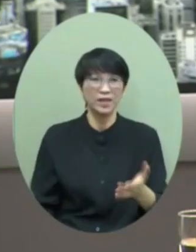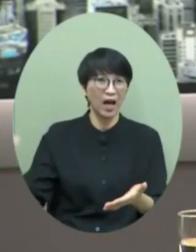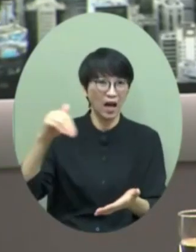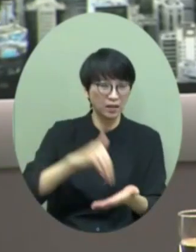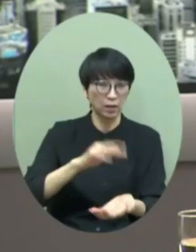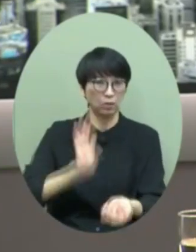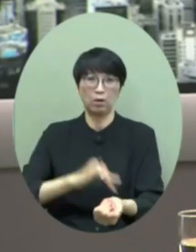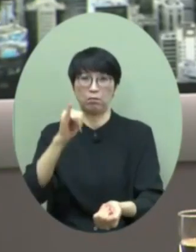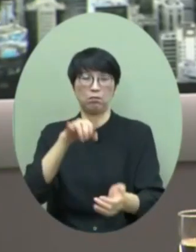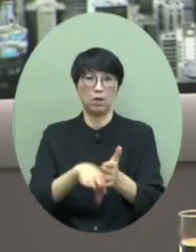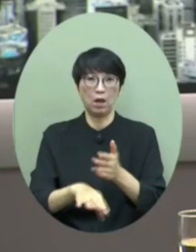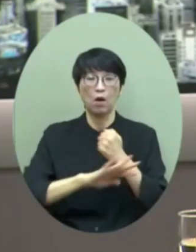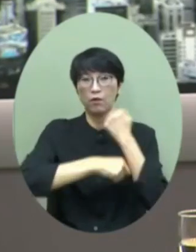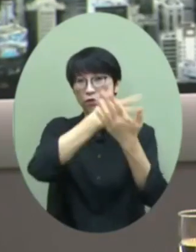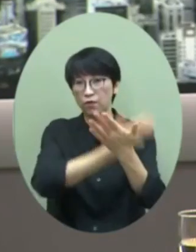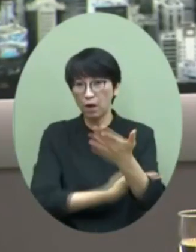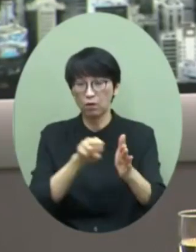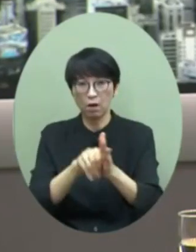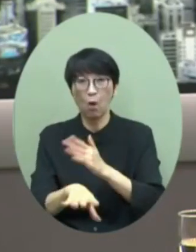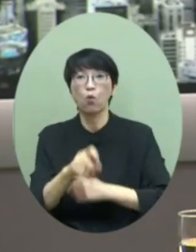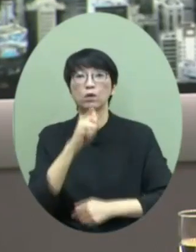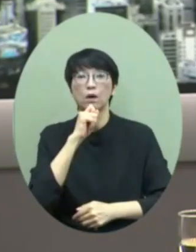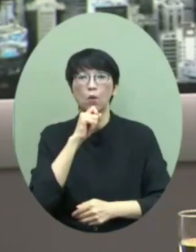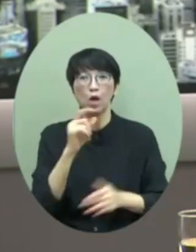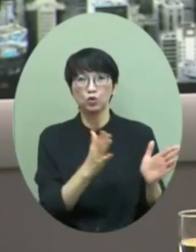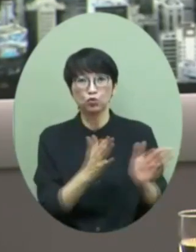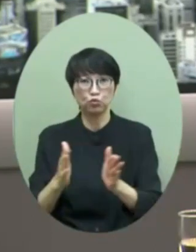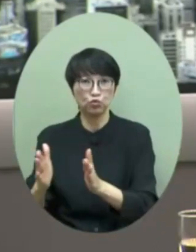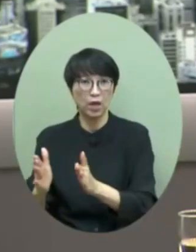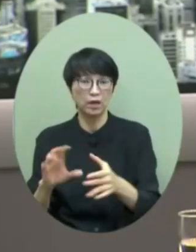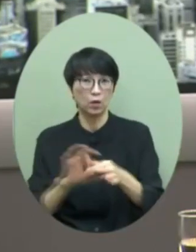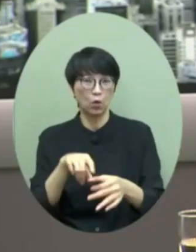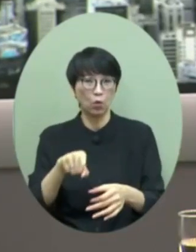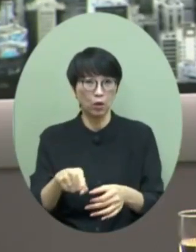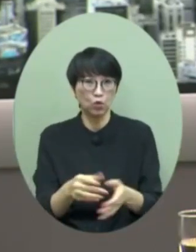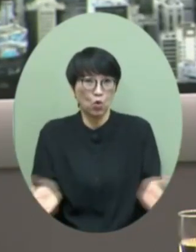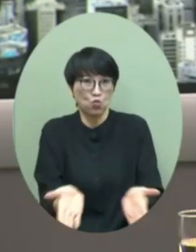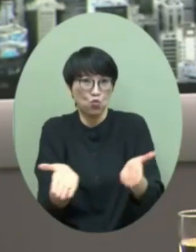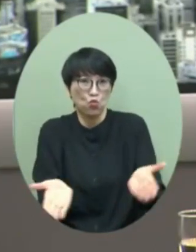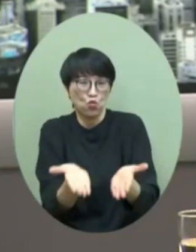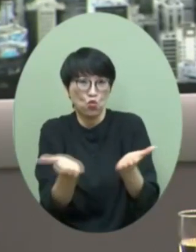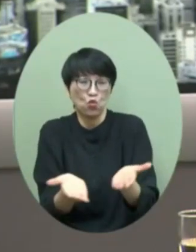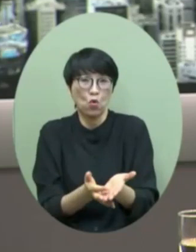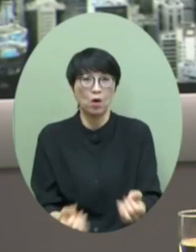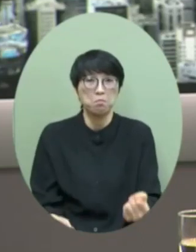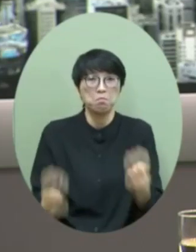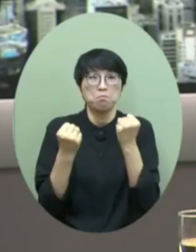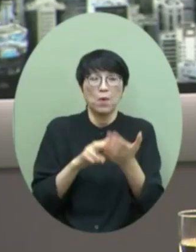to tackle people who advocate independence.